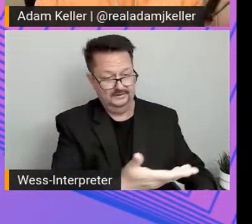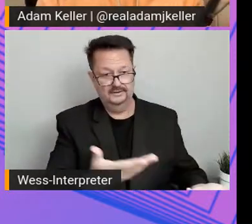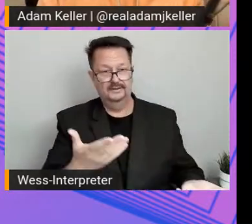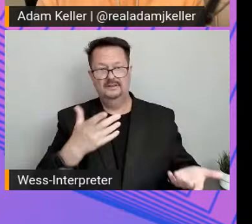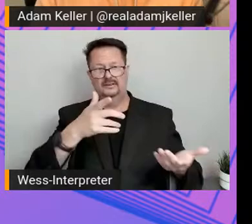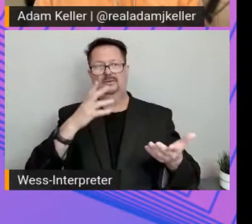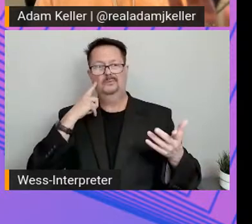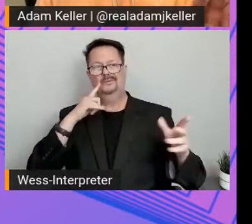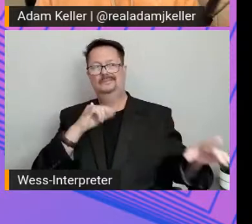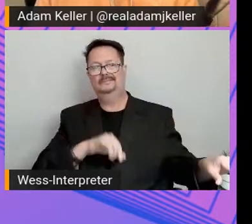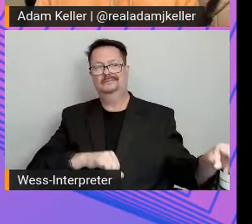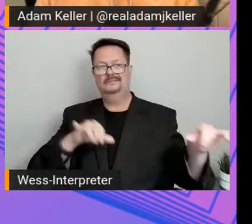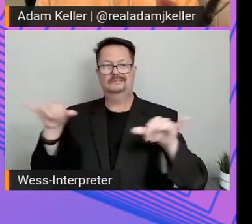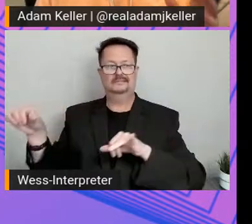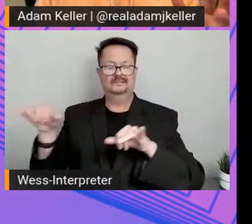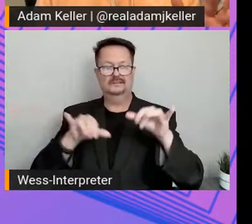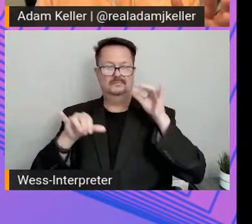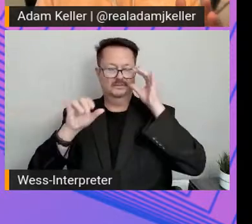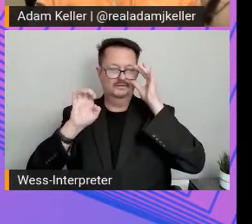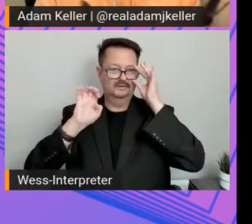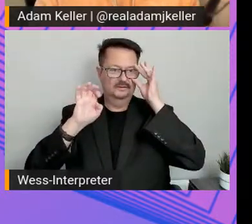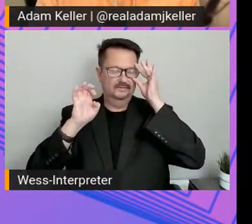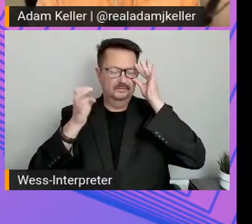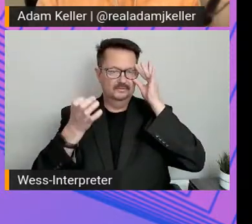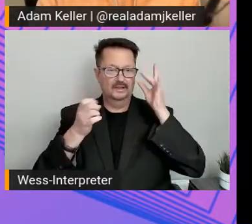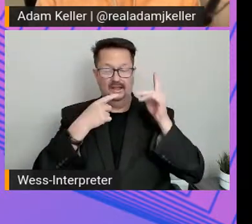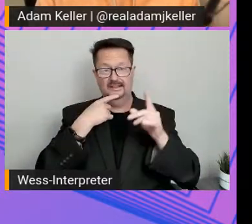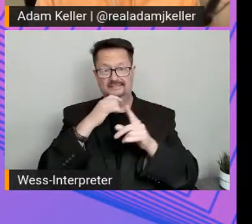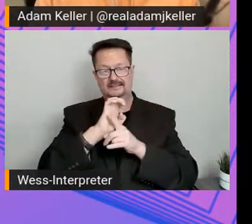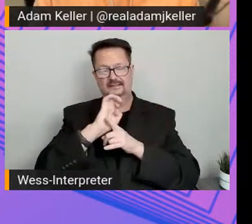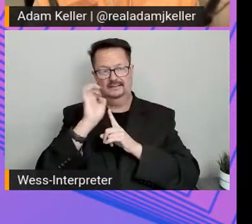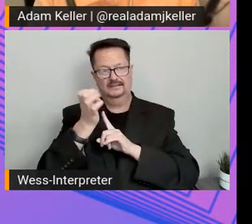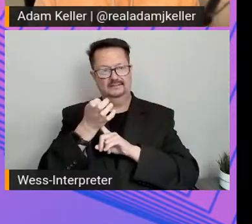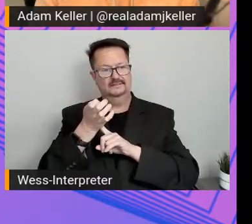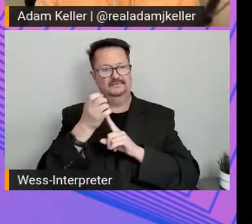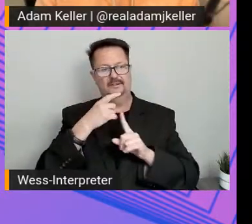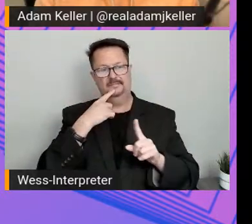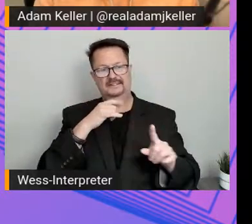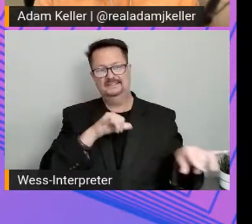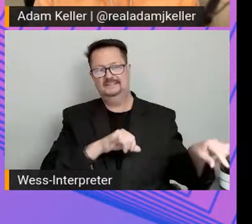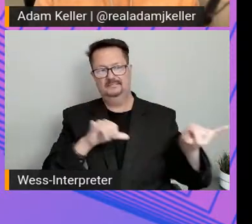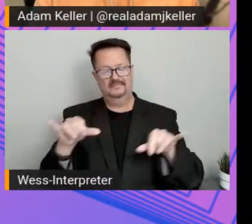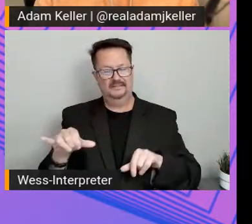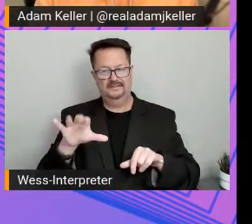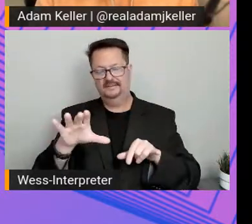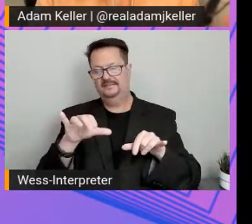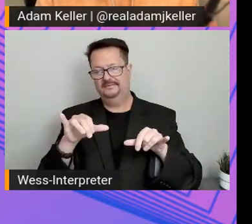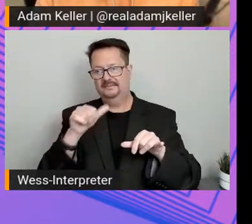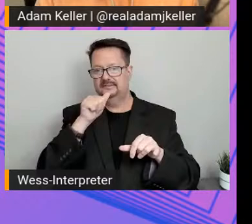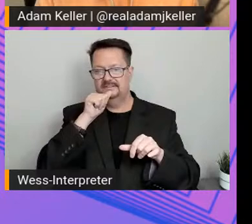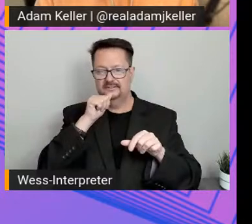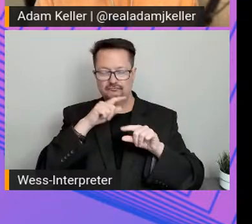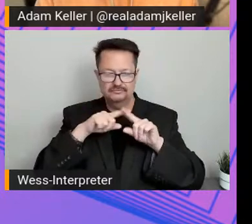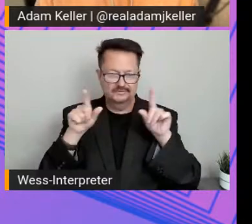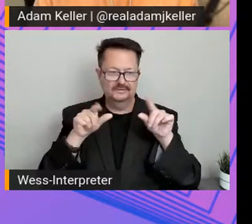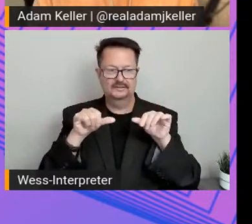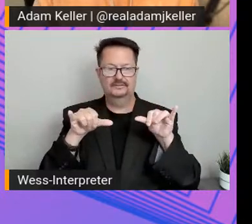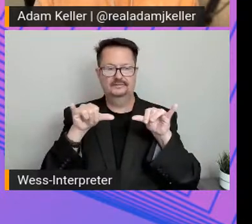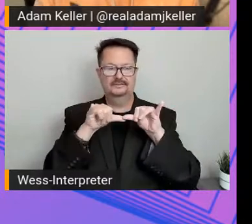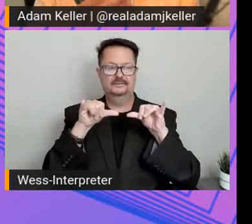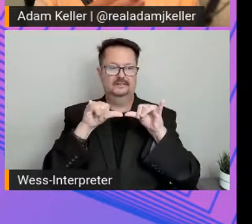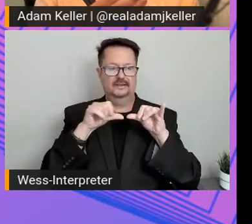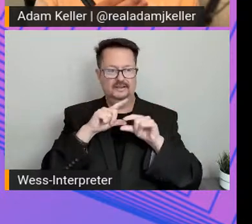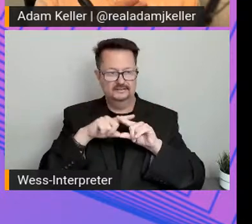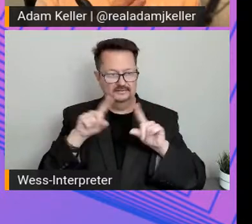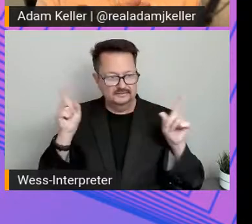similar environment. I say similar because your secrets are going to be different. The size of your infrastructure may be different.